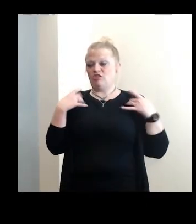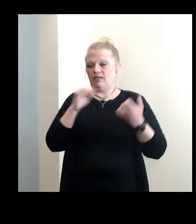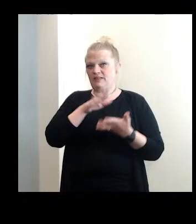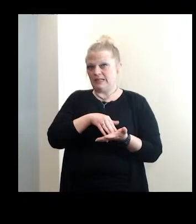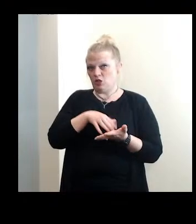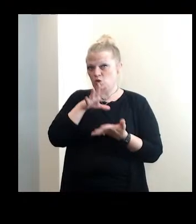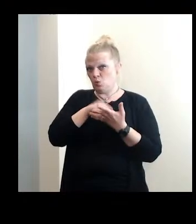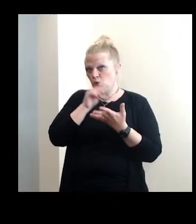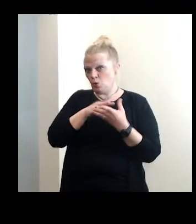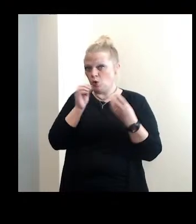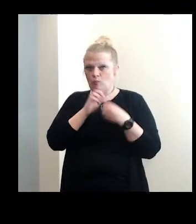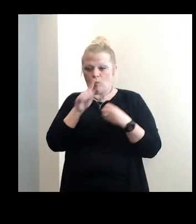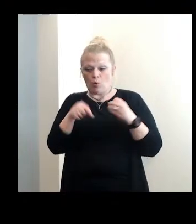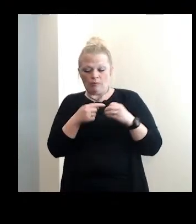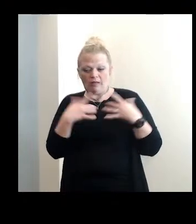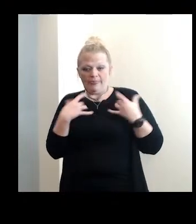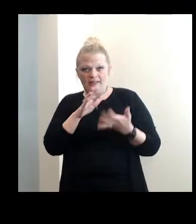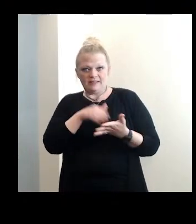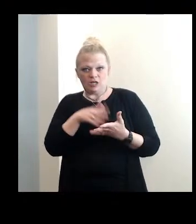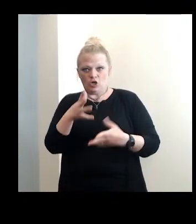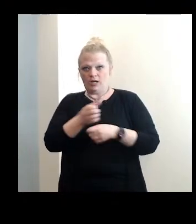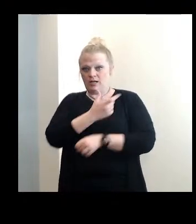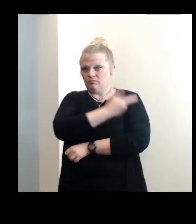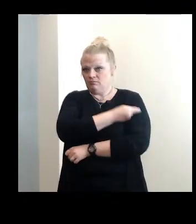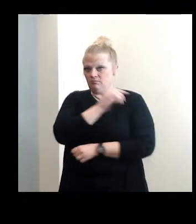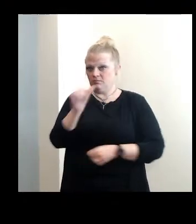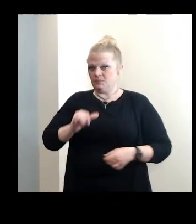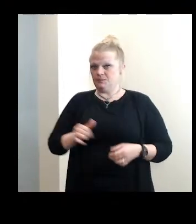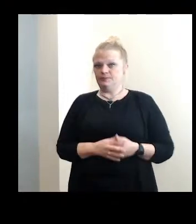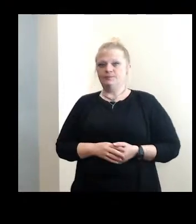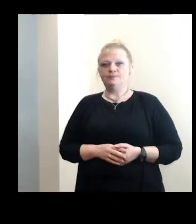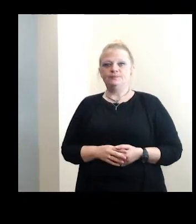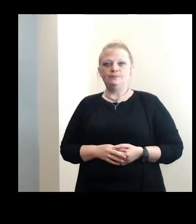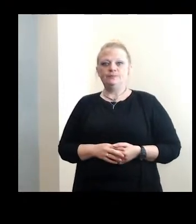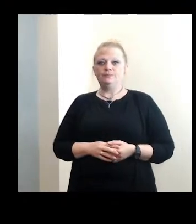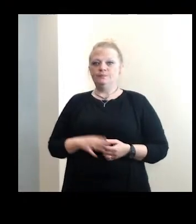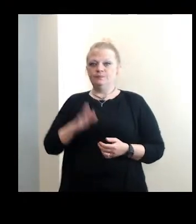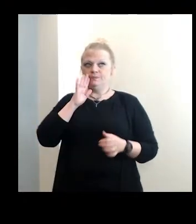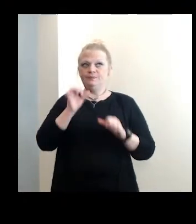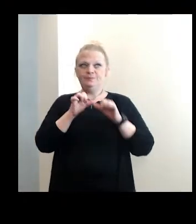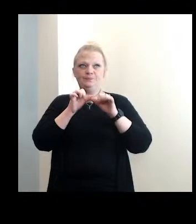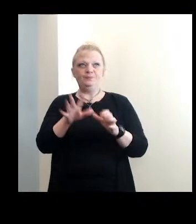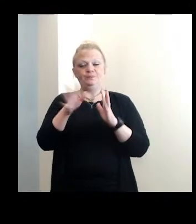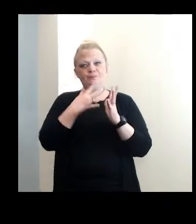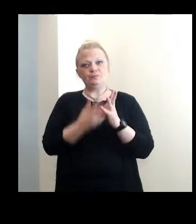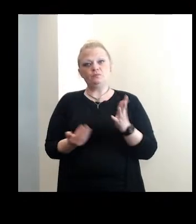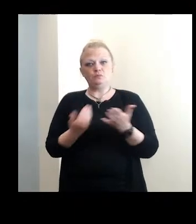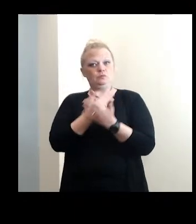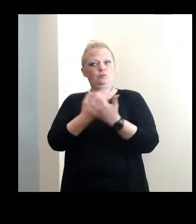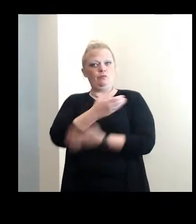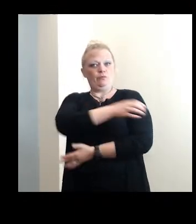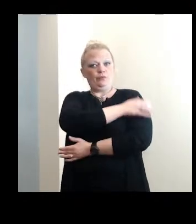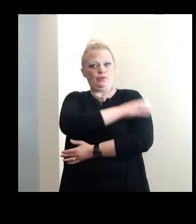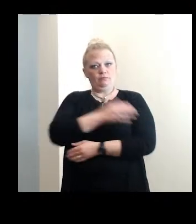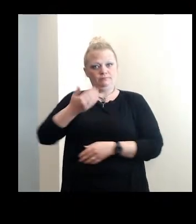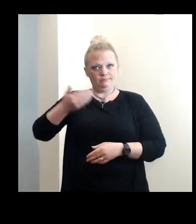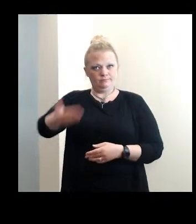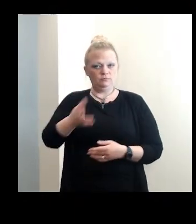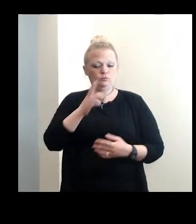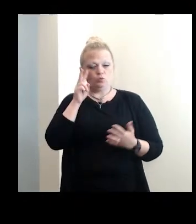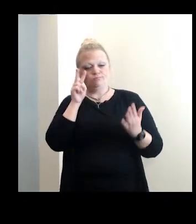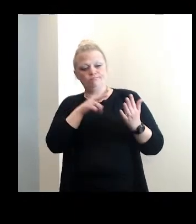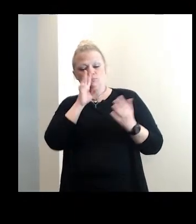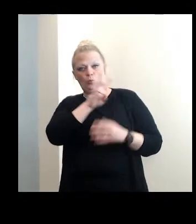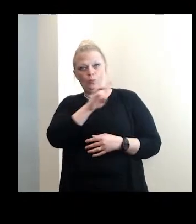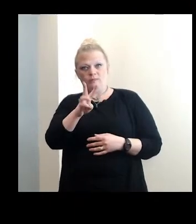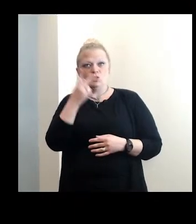more about our health center and get a vaccine to boot. And so we are continuing scheduling up new clinics, so please look on our